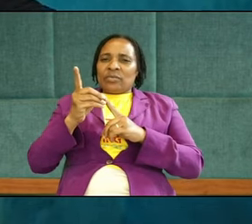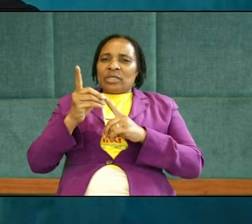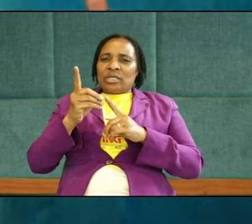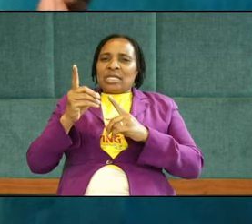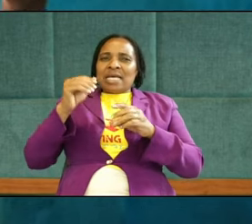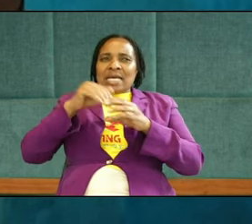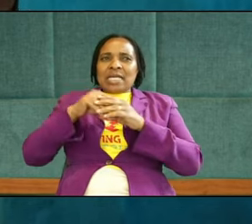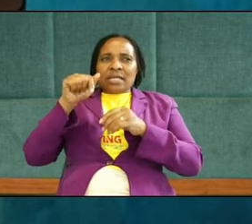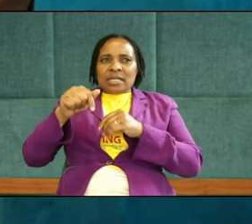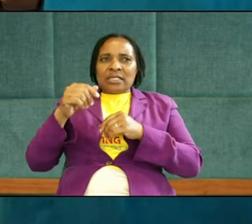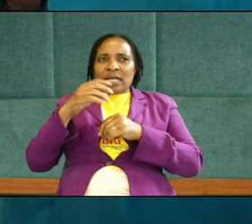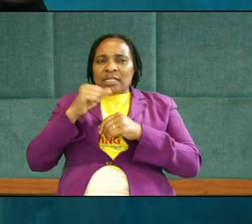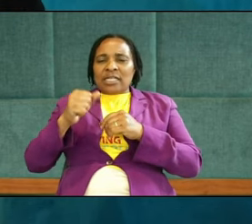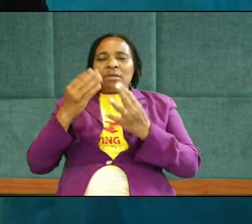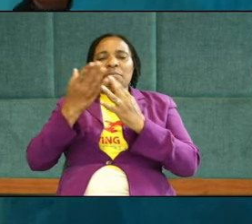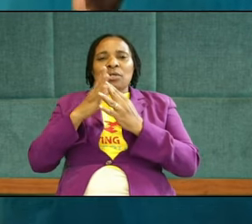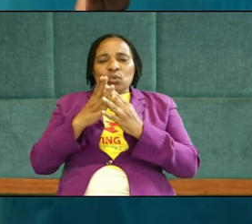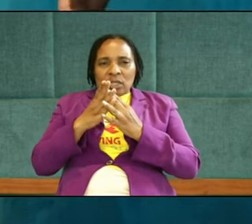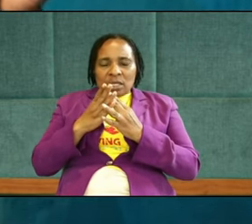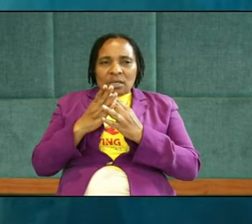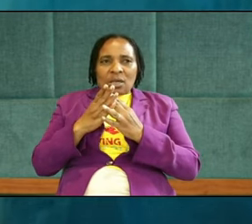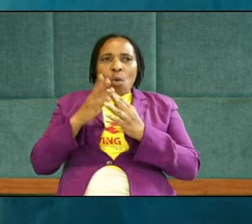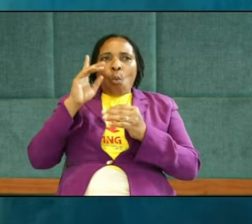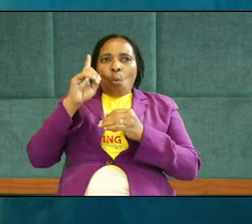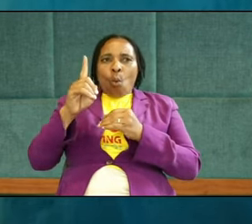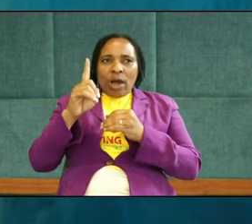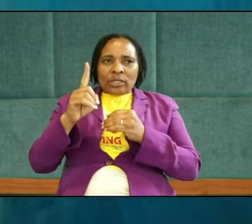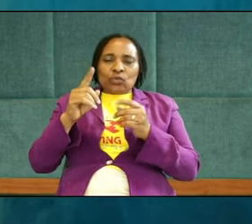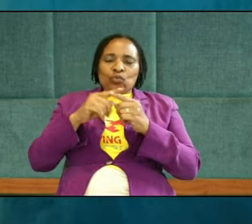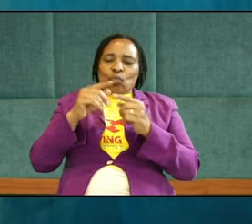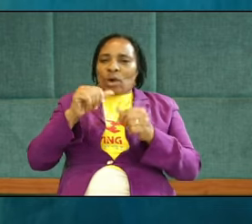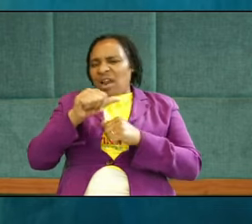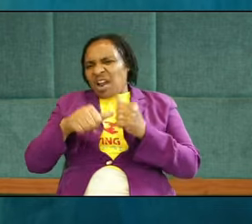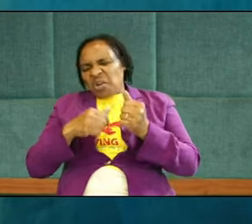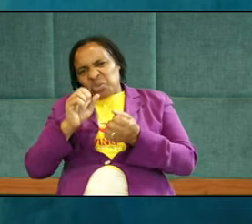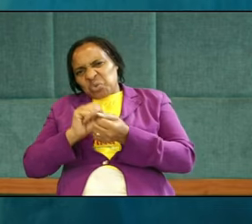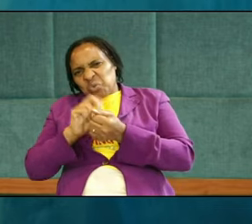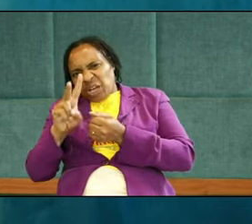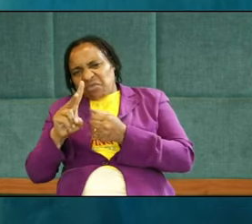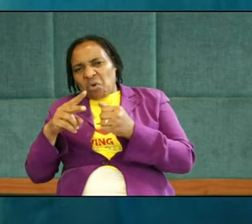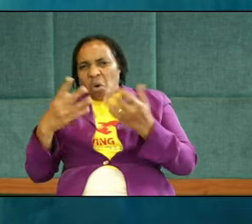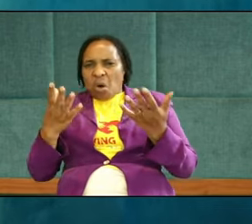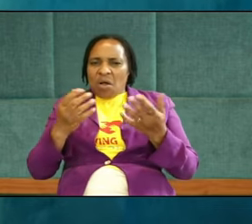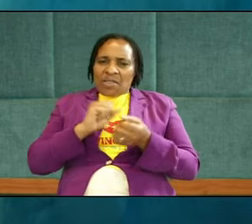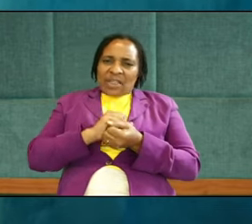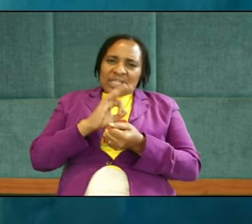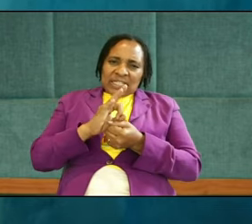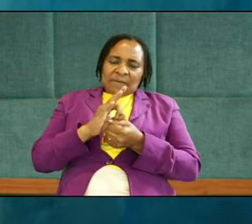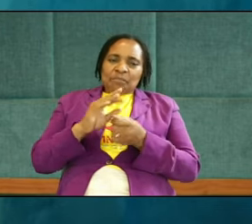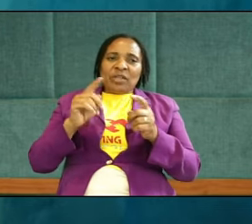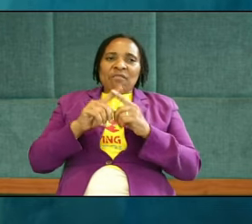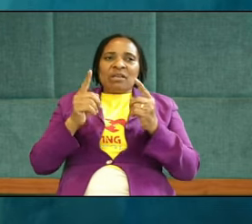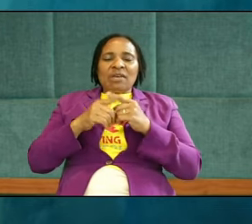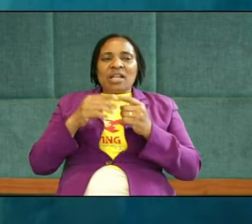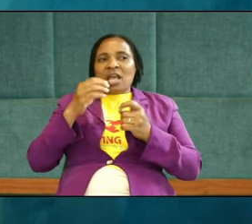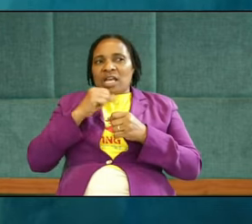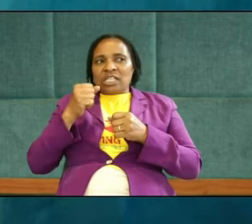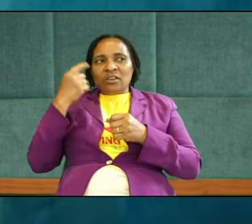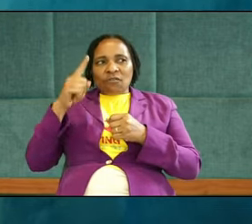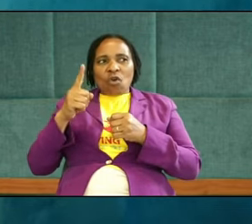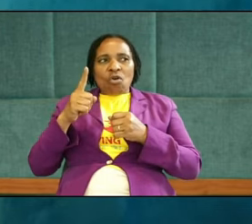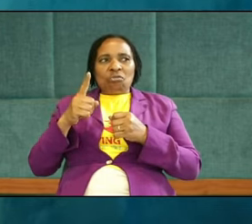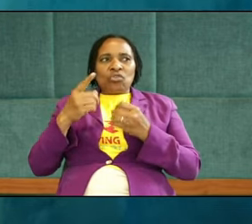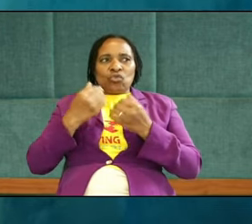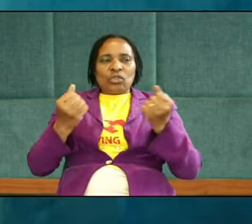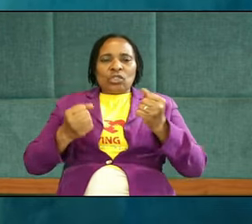formative ages, that's between 1 to around 12 or 13. Very critical age for children to develop